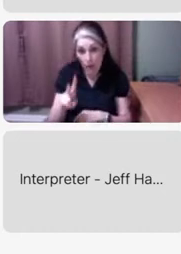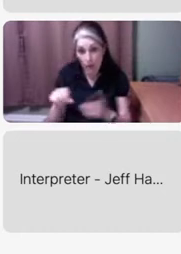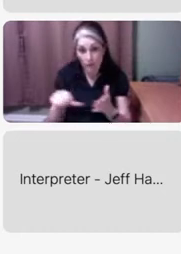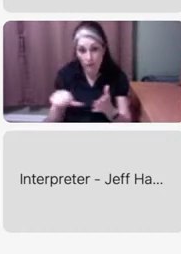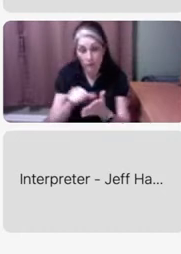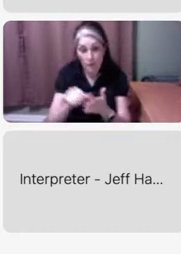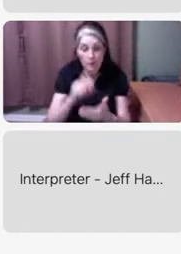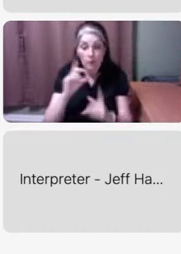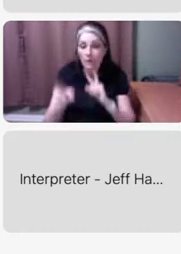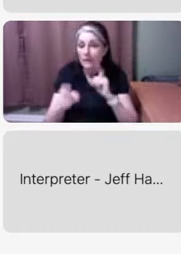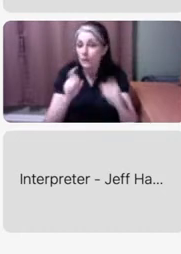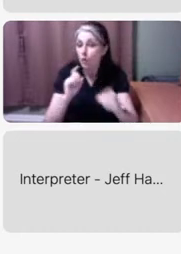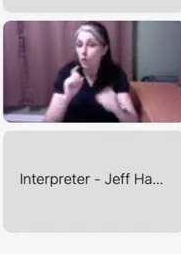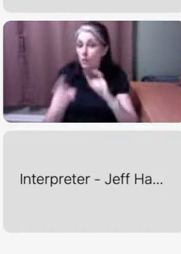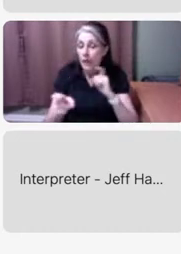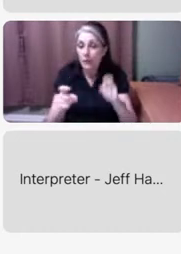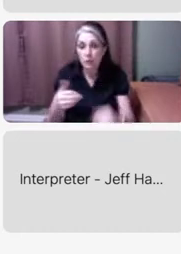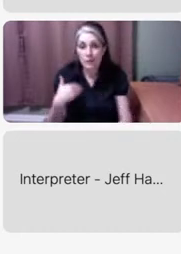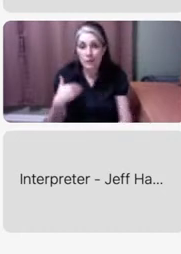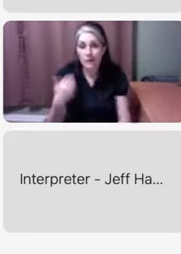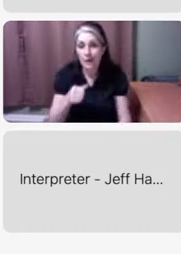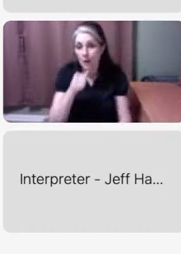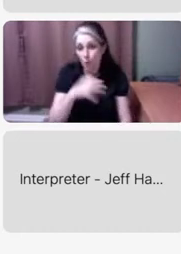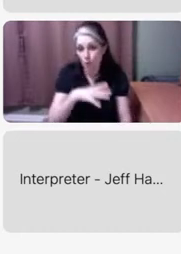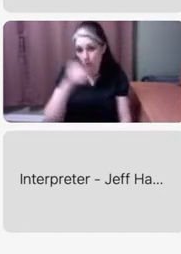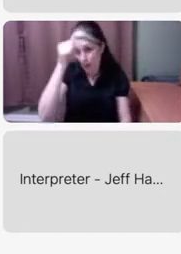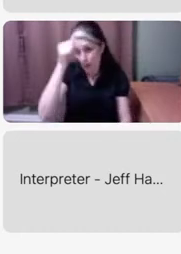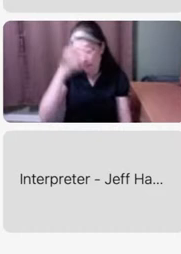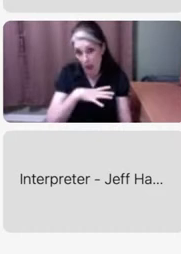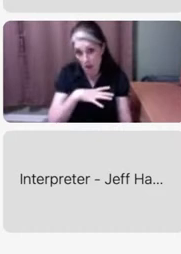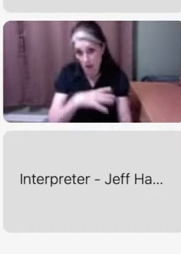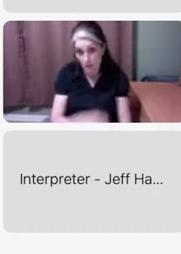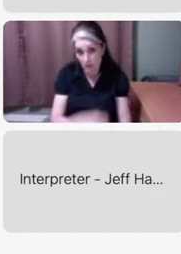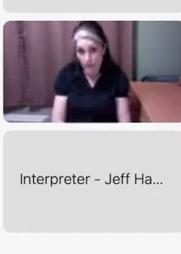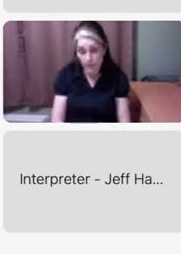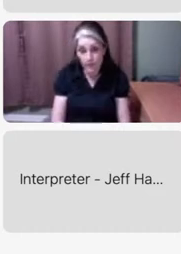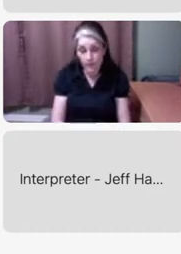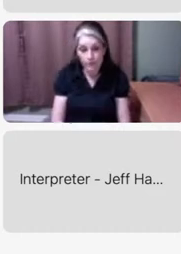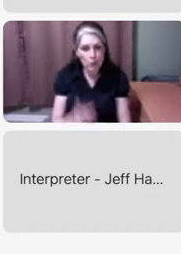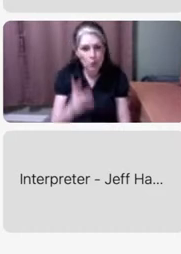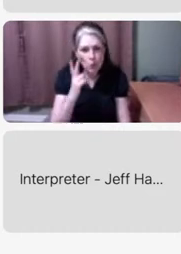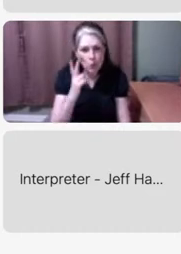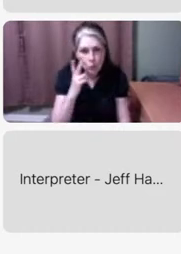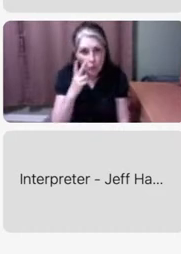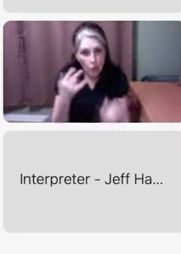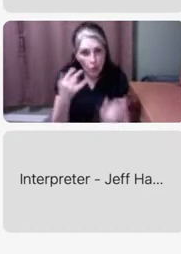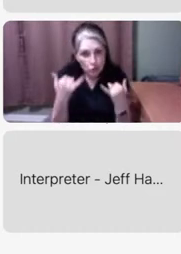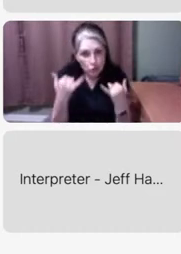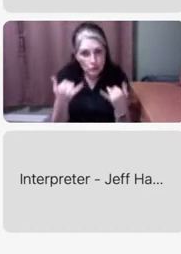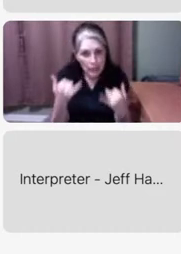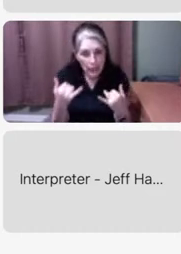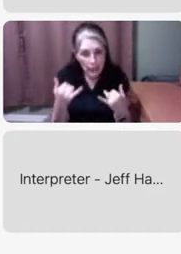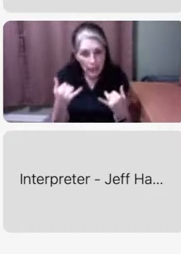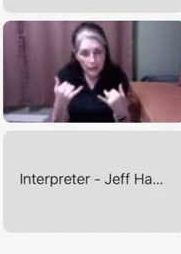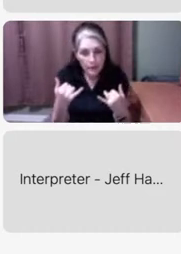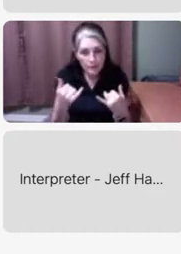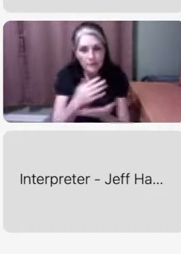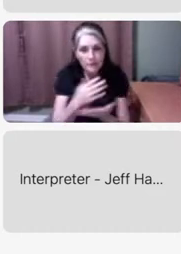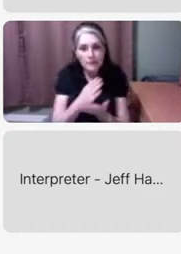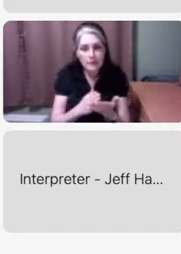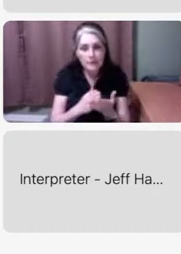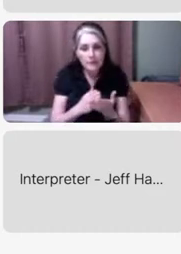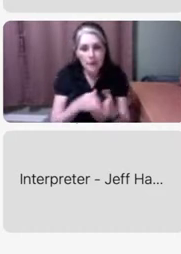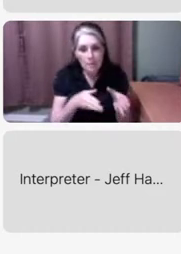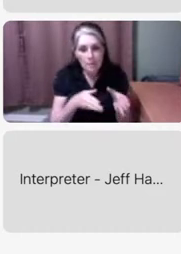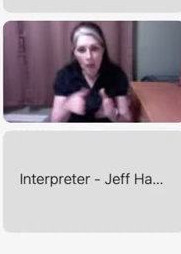these young men and women and you you saw today you saw what some of these pathways are doing